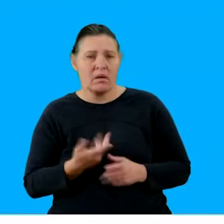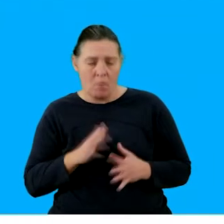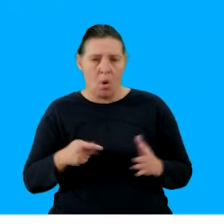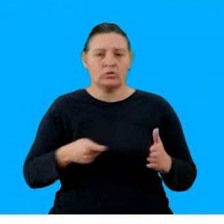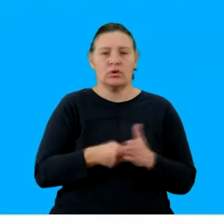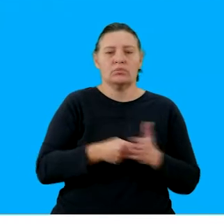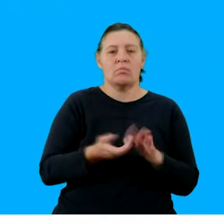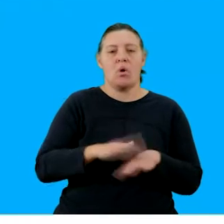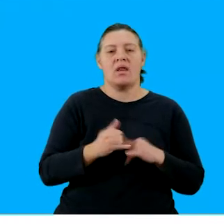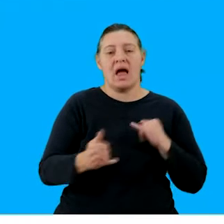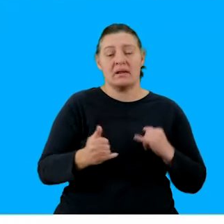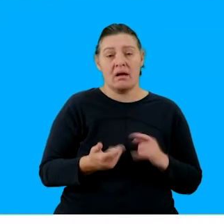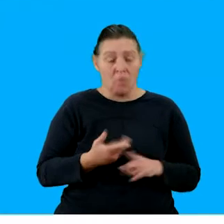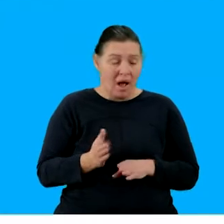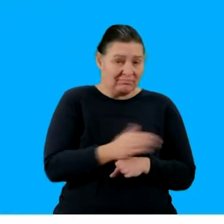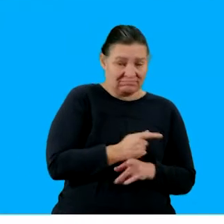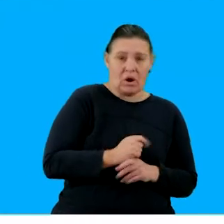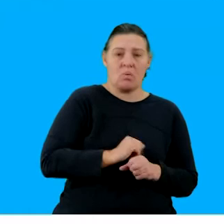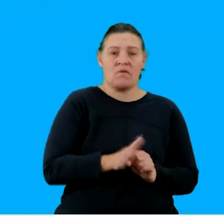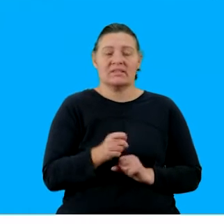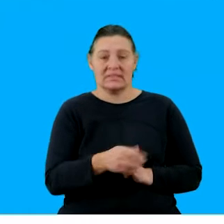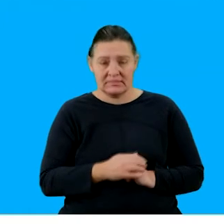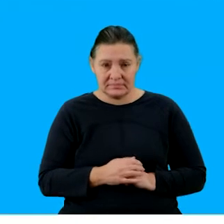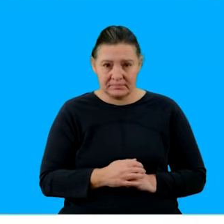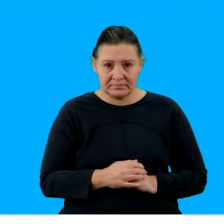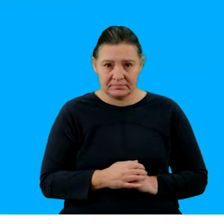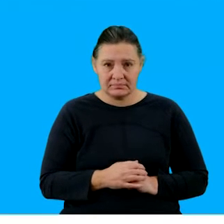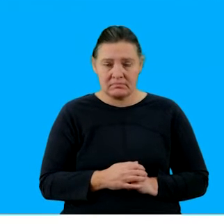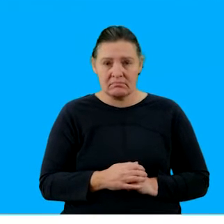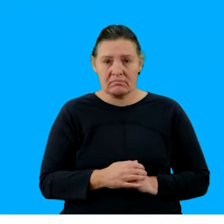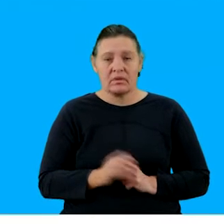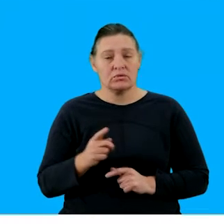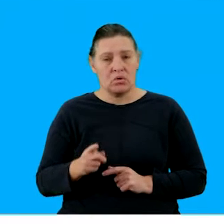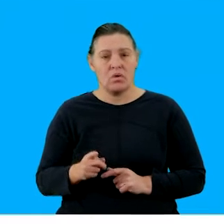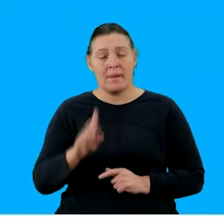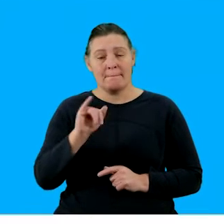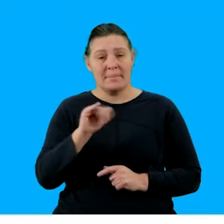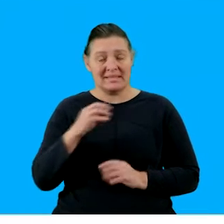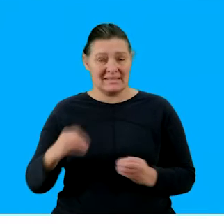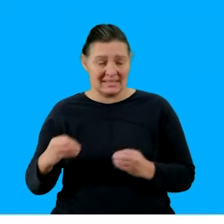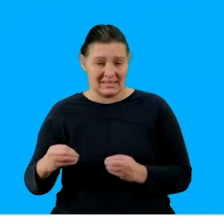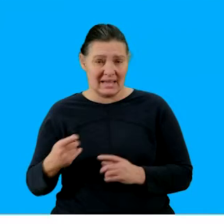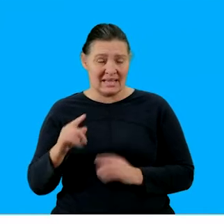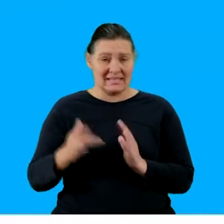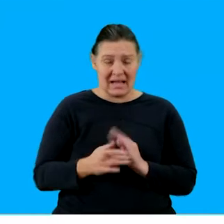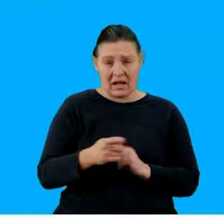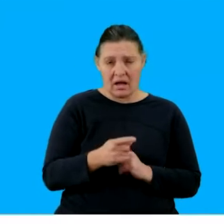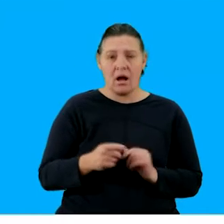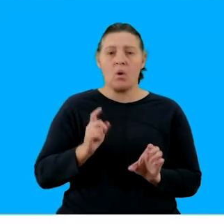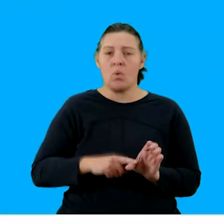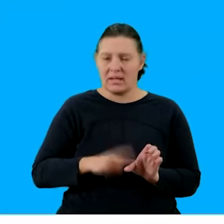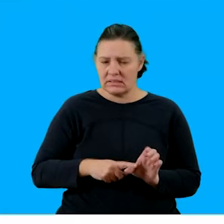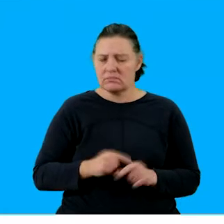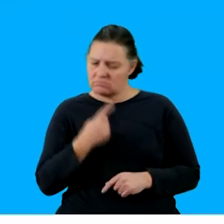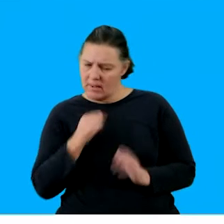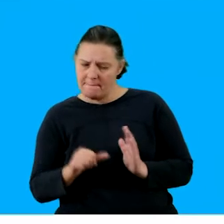online since the start of COVID-19 pandemic. According to BizTech, quality products